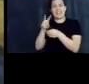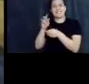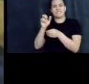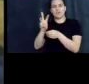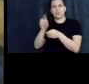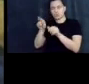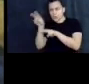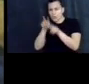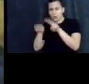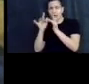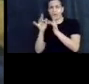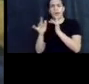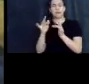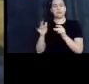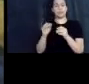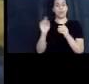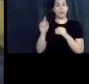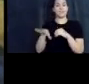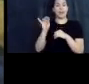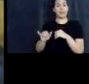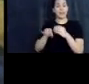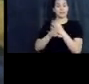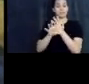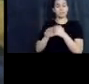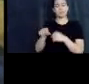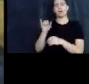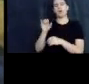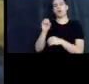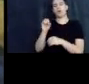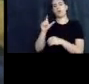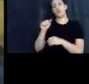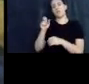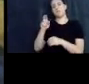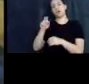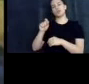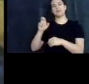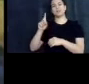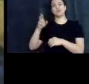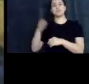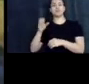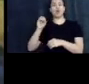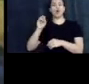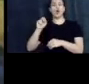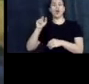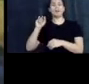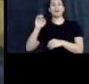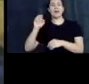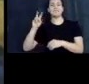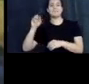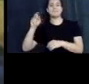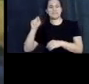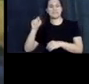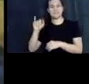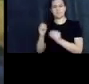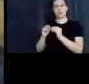just go to lamar.edu/visit, you should be able to see all of our opportunities for you to still get engaged with us, but through a virtual